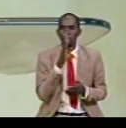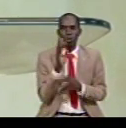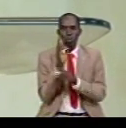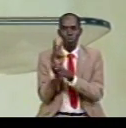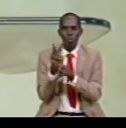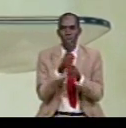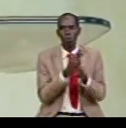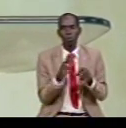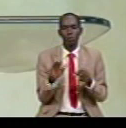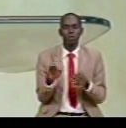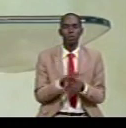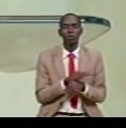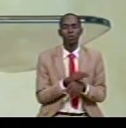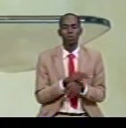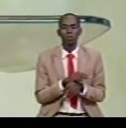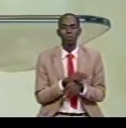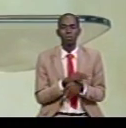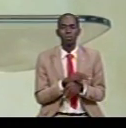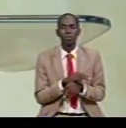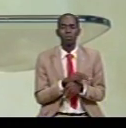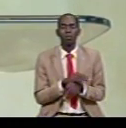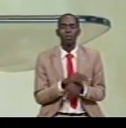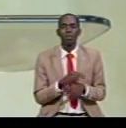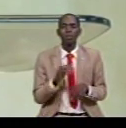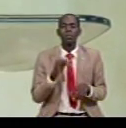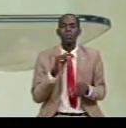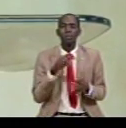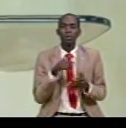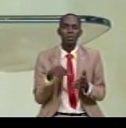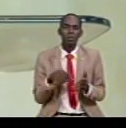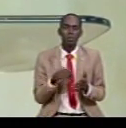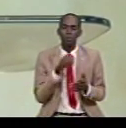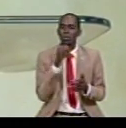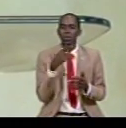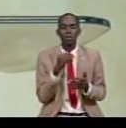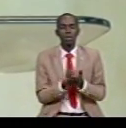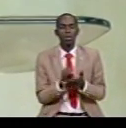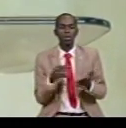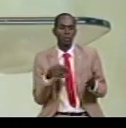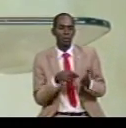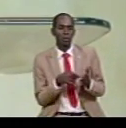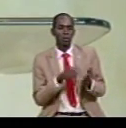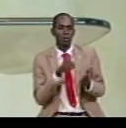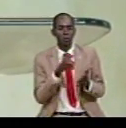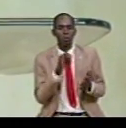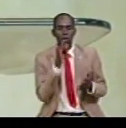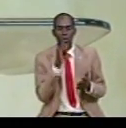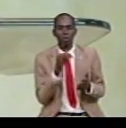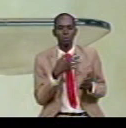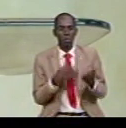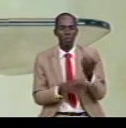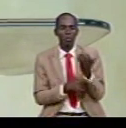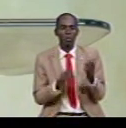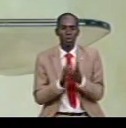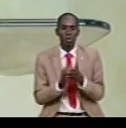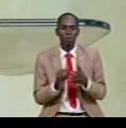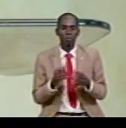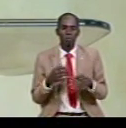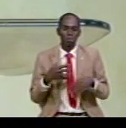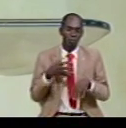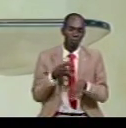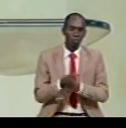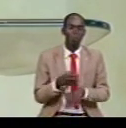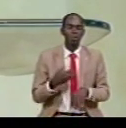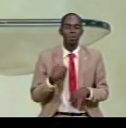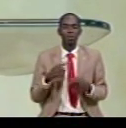this temptation. No. It's not that this one, it is my flesh that is causing it. The Bible has made it very, very clear